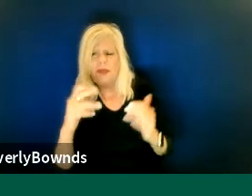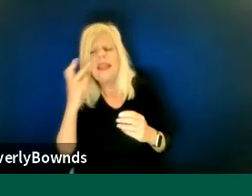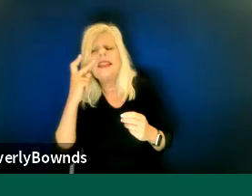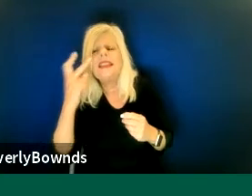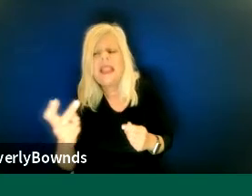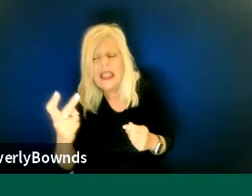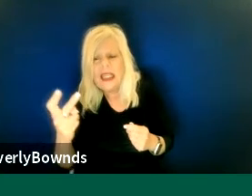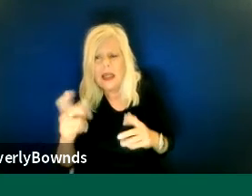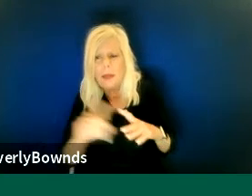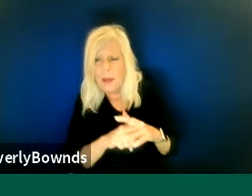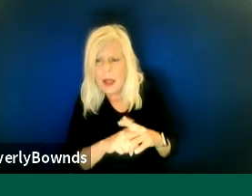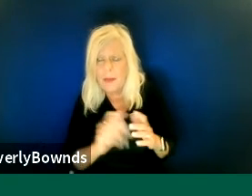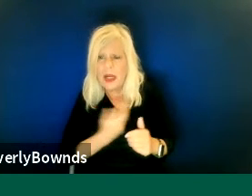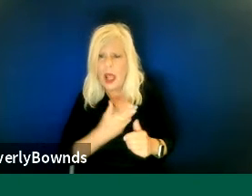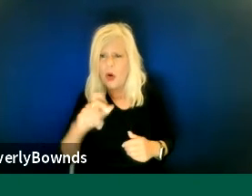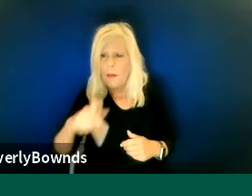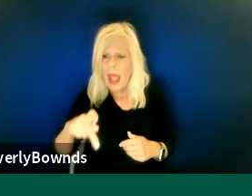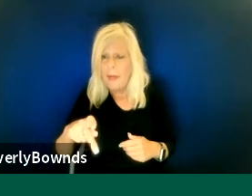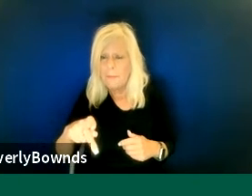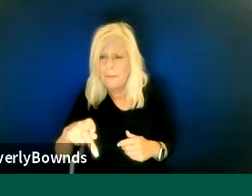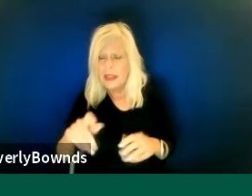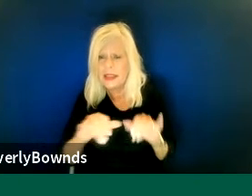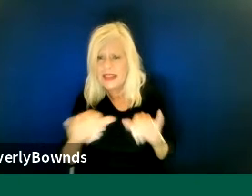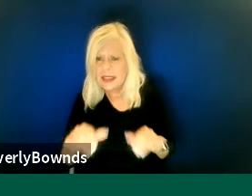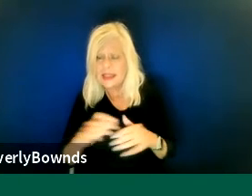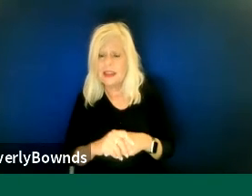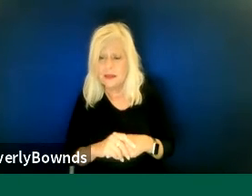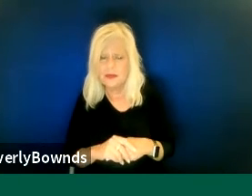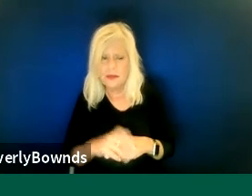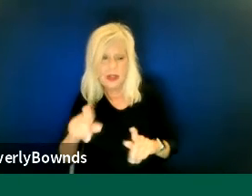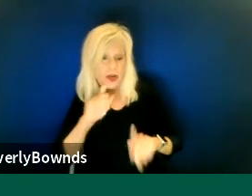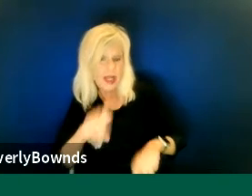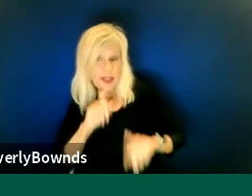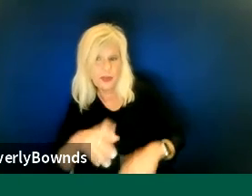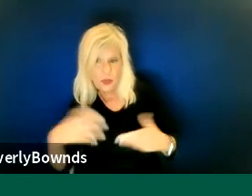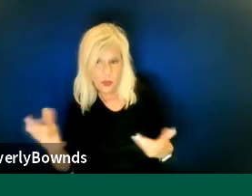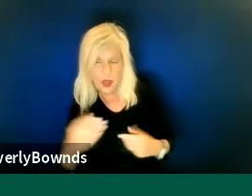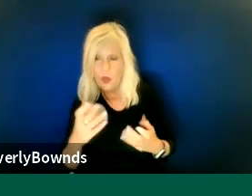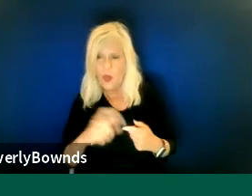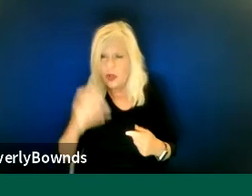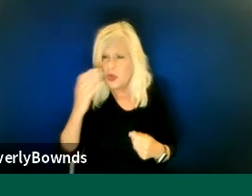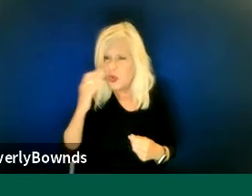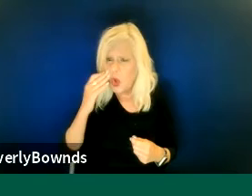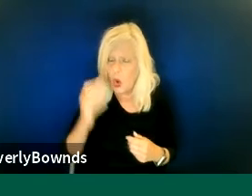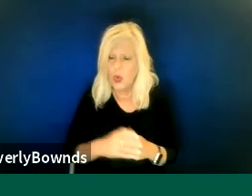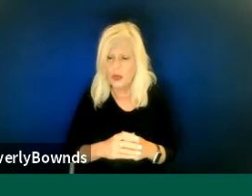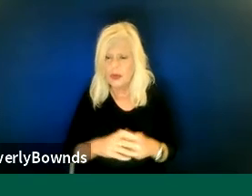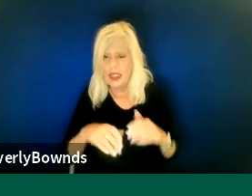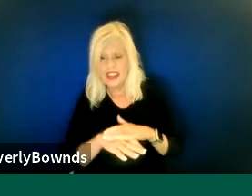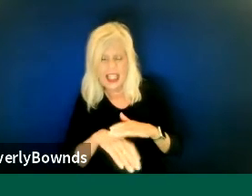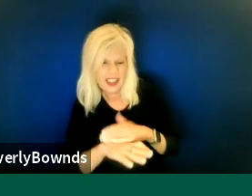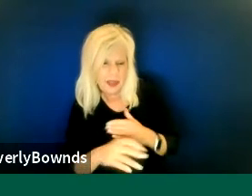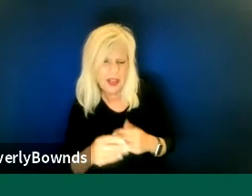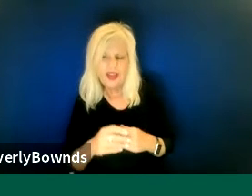a system, like a mapping system? These were like some of the themes that came out. They want to know, apart from accessibility of